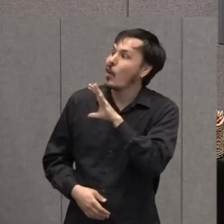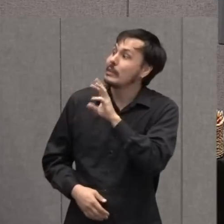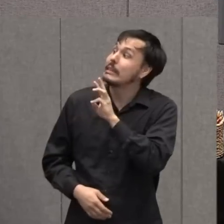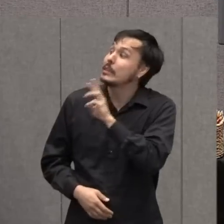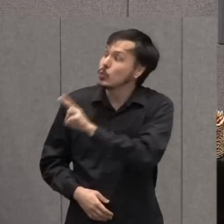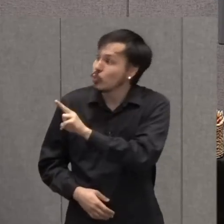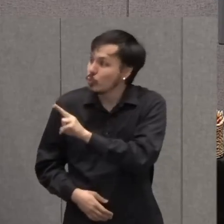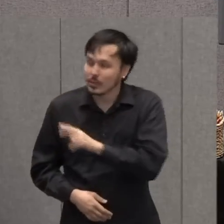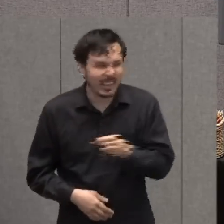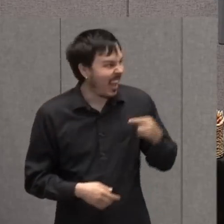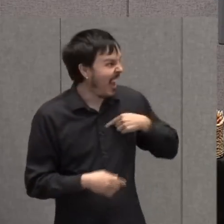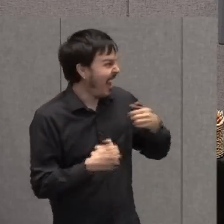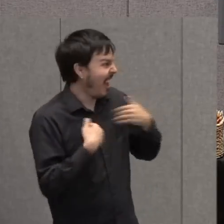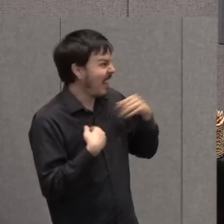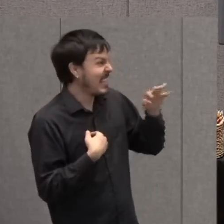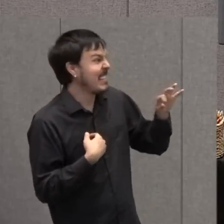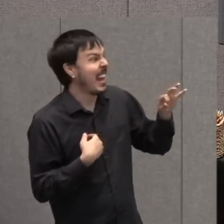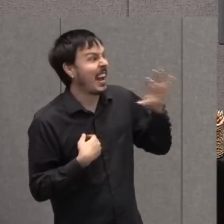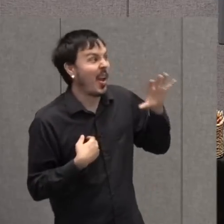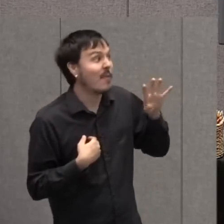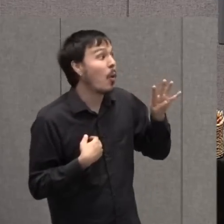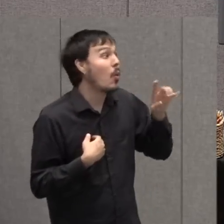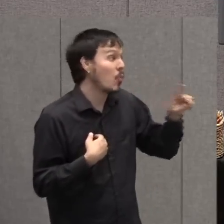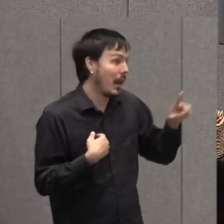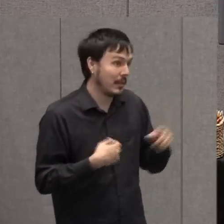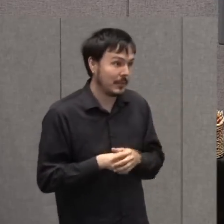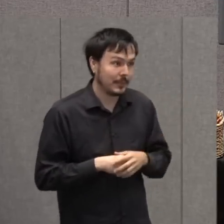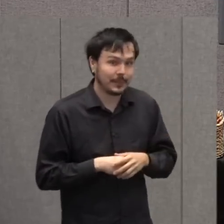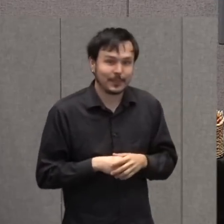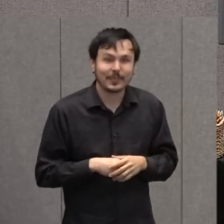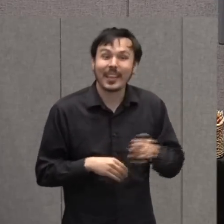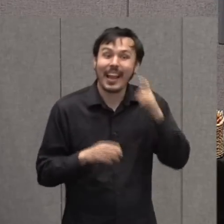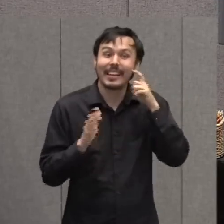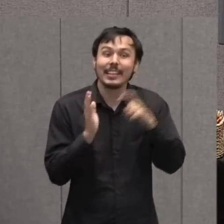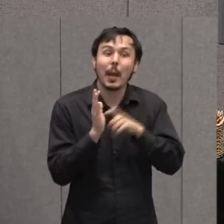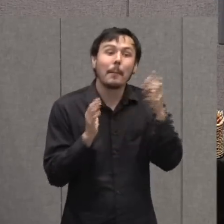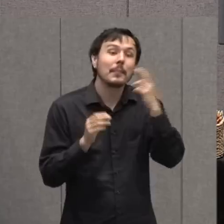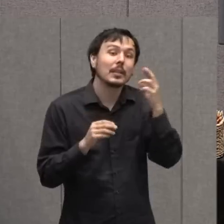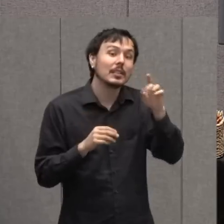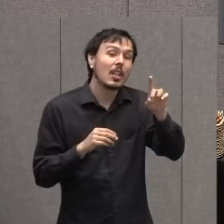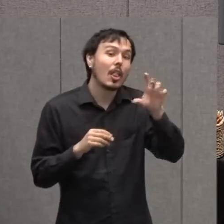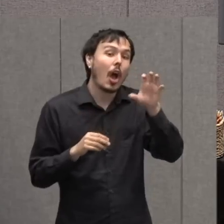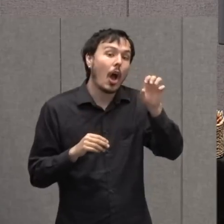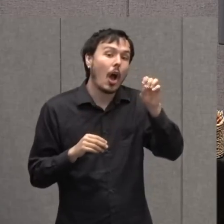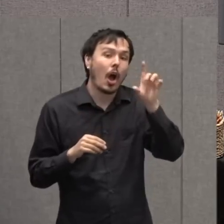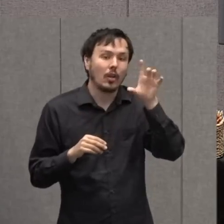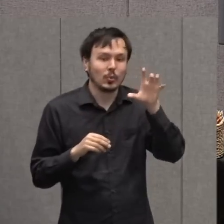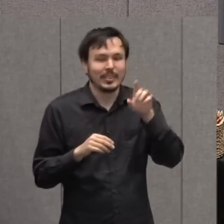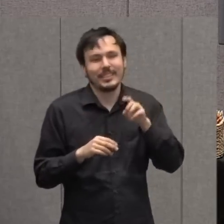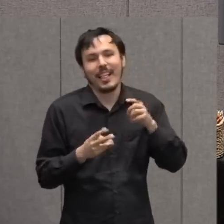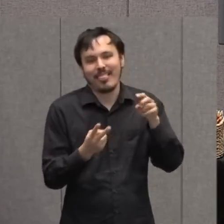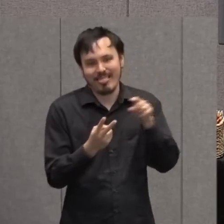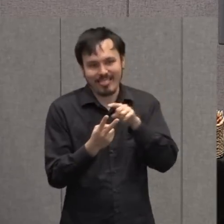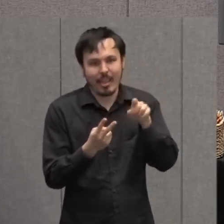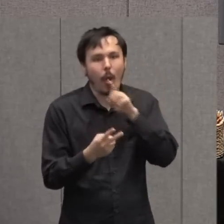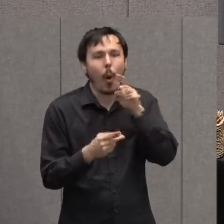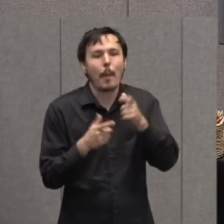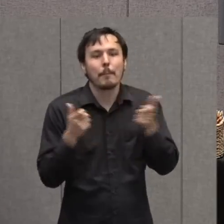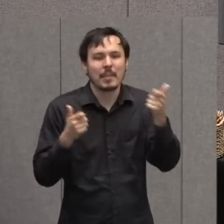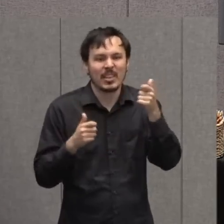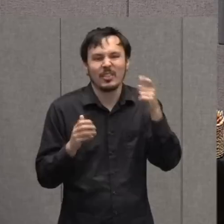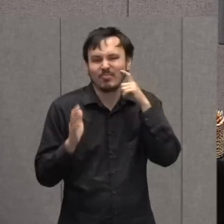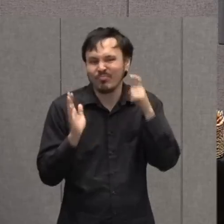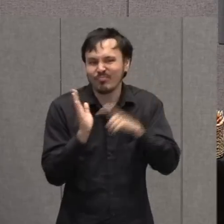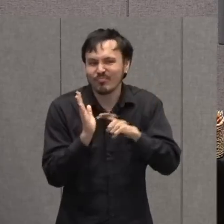862. I have 941. And I can tell because the hundreds are bigger, right? Hundreds the are the hundreds bigger. right there. That tells